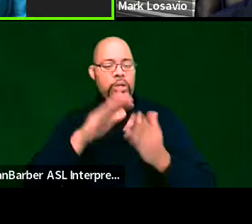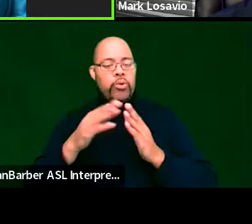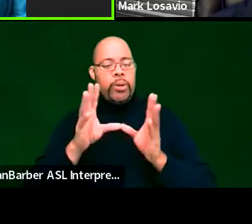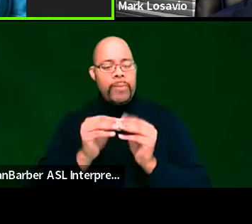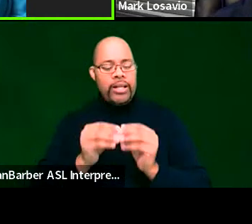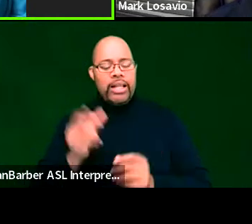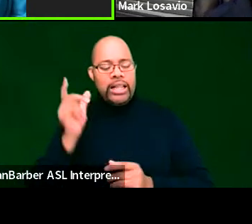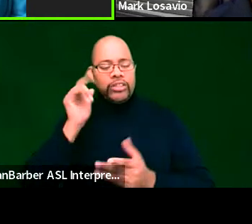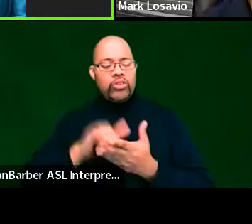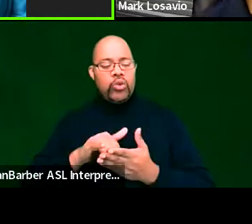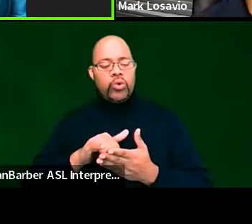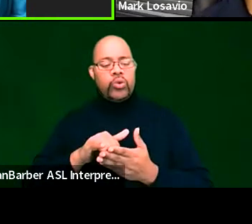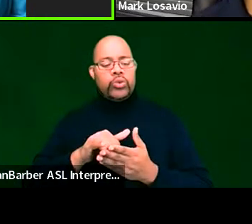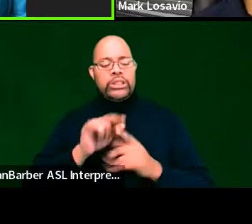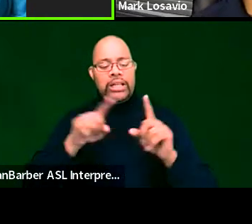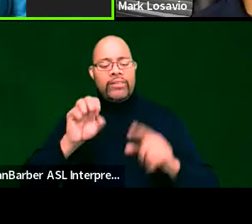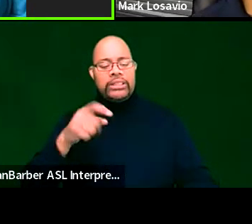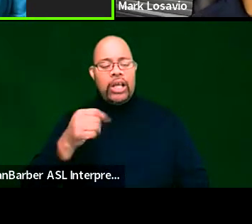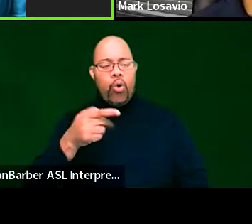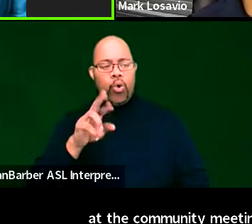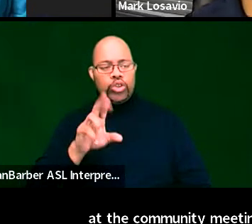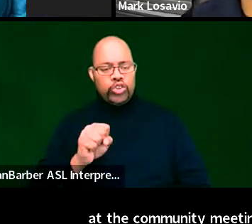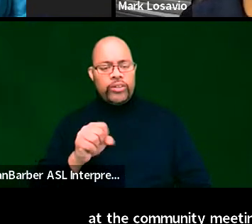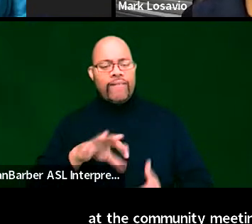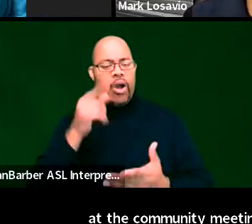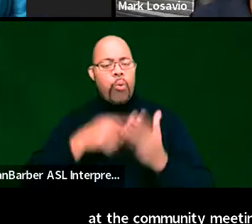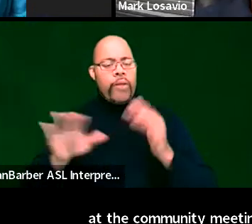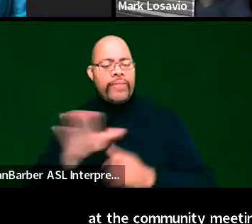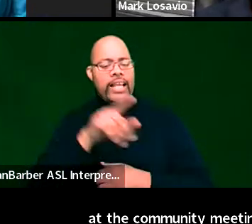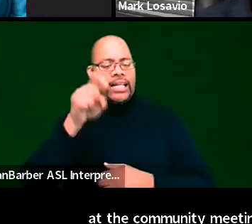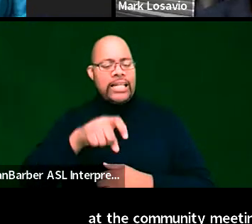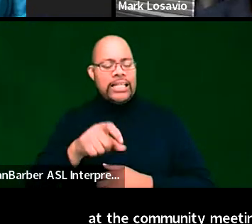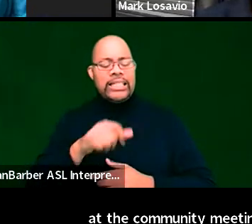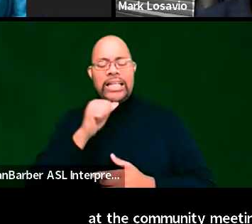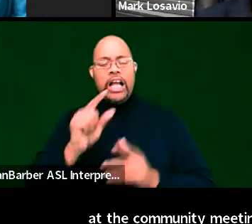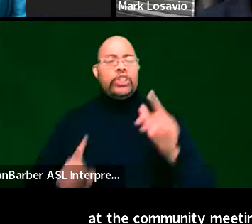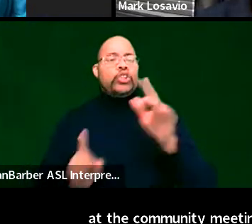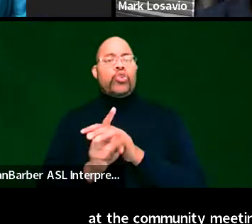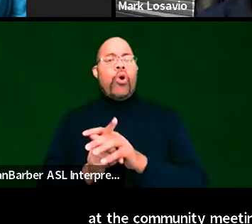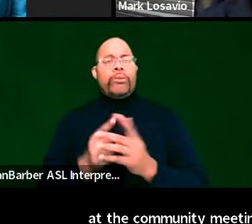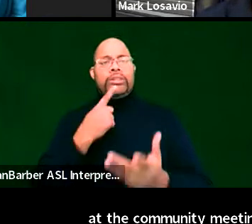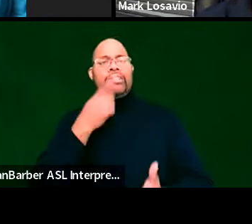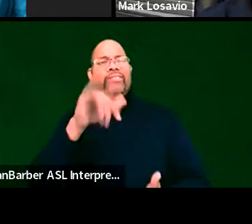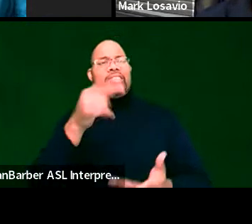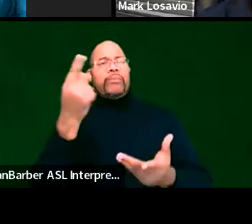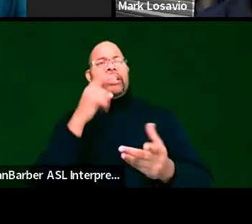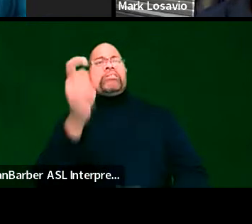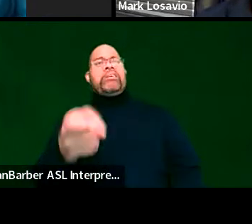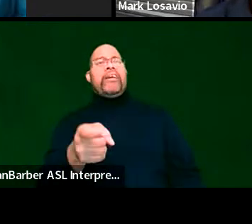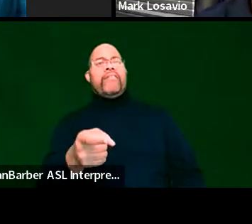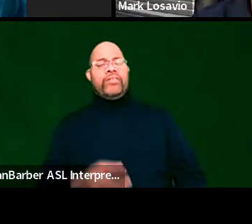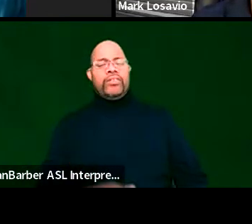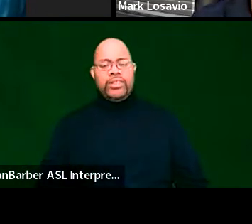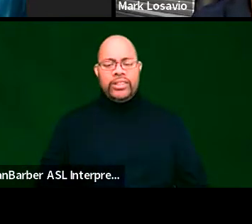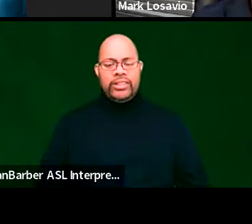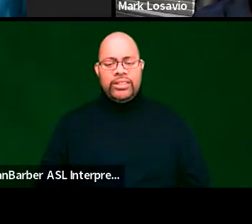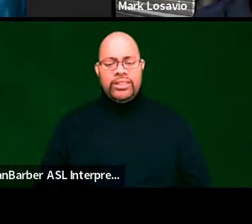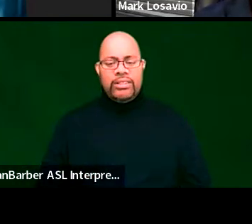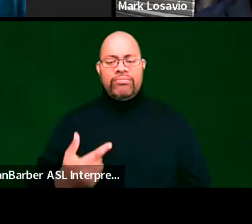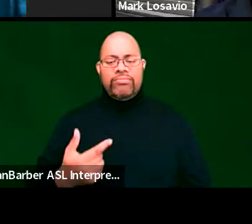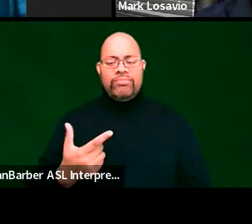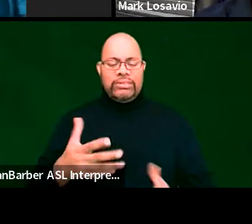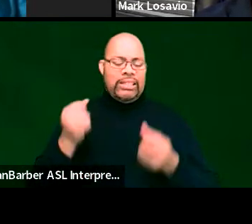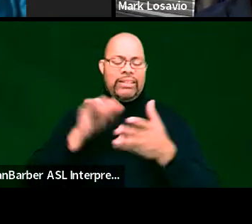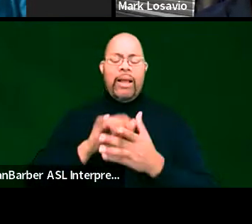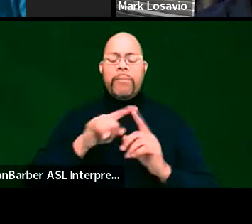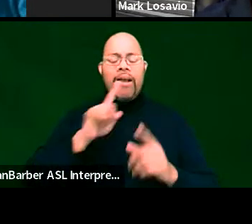listen right. to those diverse stakeholders and find out what their needs are. Right. Not just show up and say, here's something, here you go, you right. know, here's something I produced, take